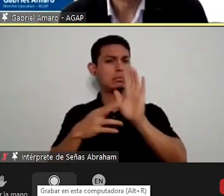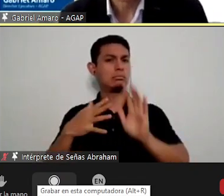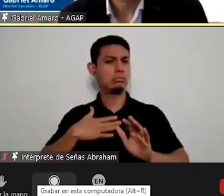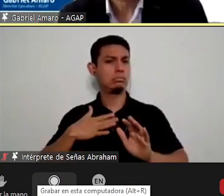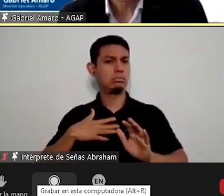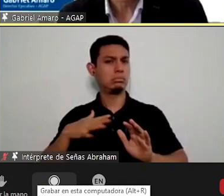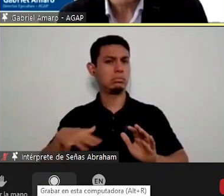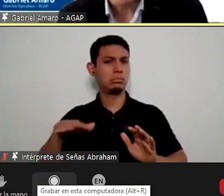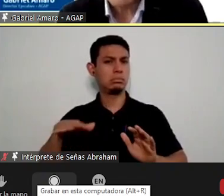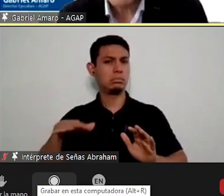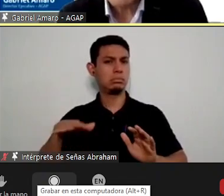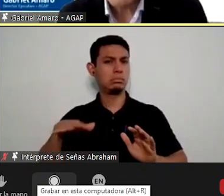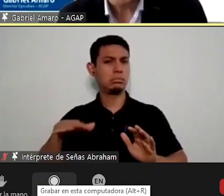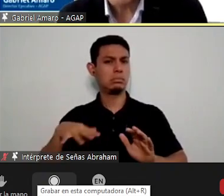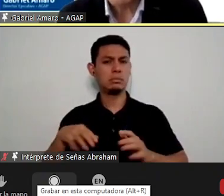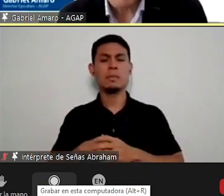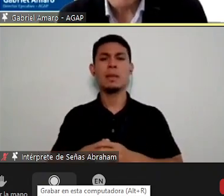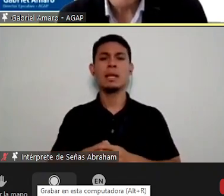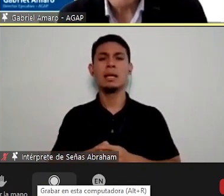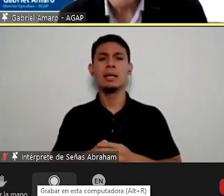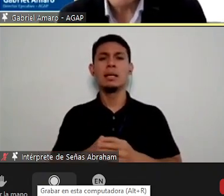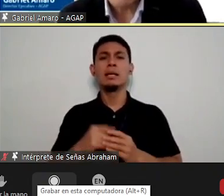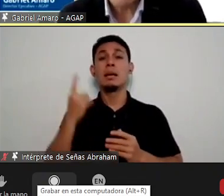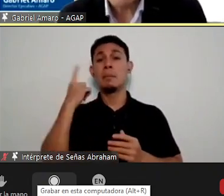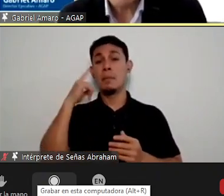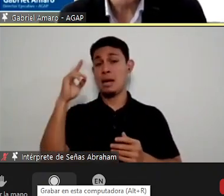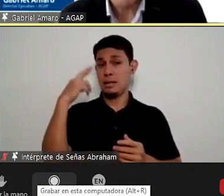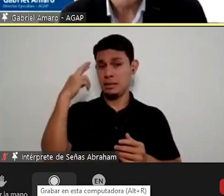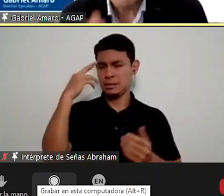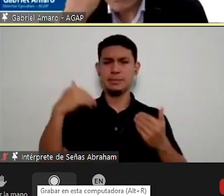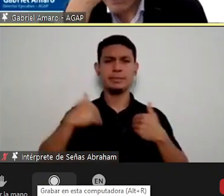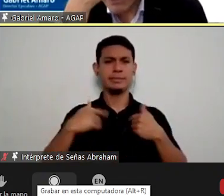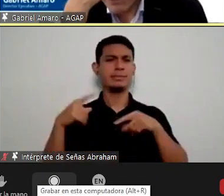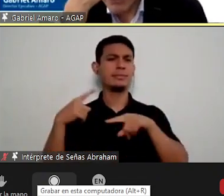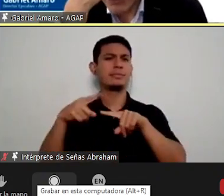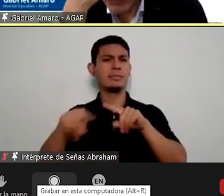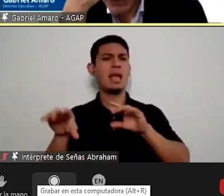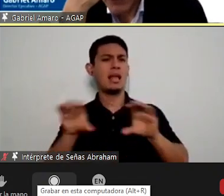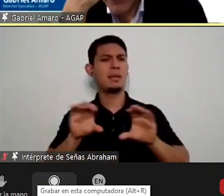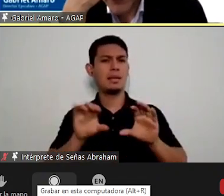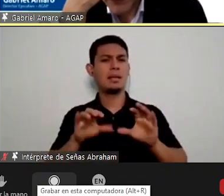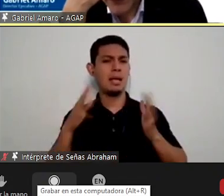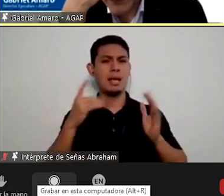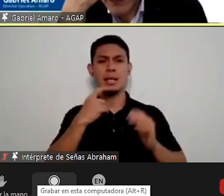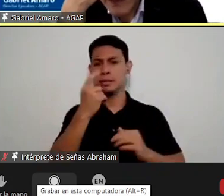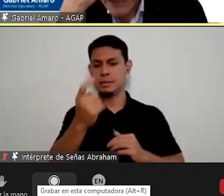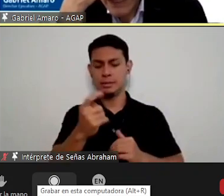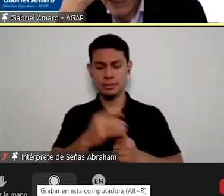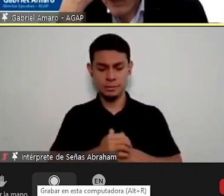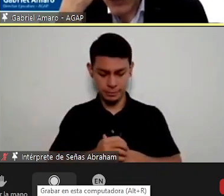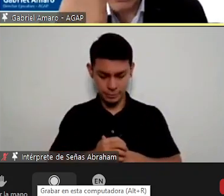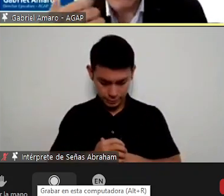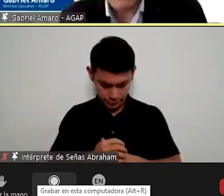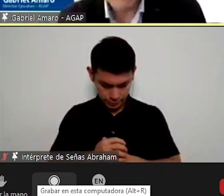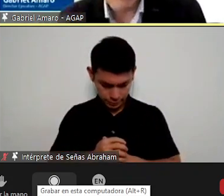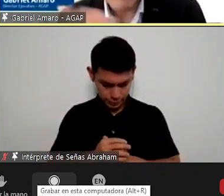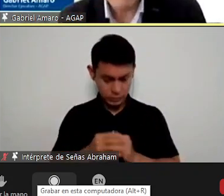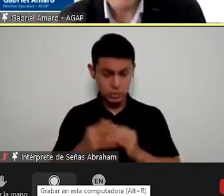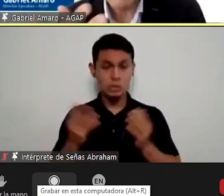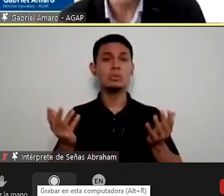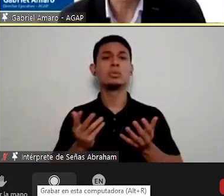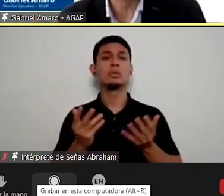that or the businesses that we represent and to do so we have different activities additional to what i mentioned